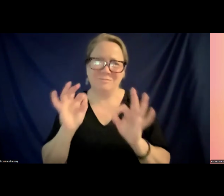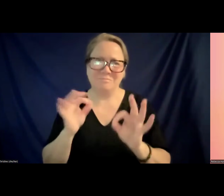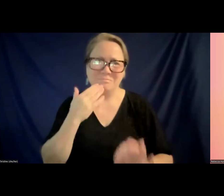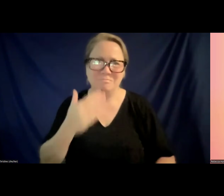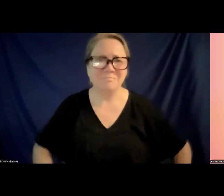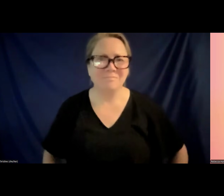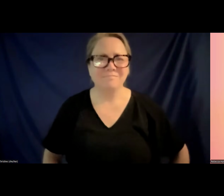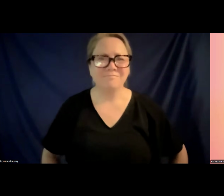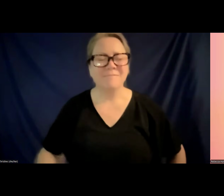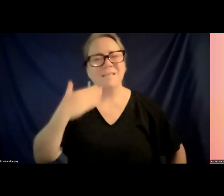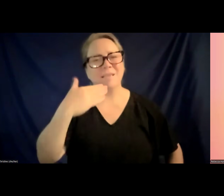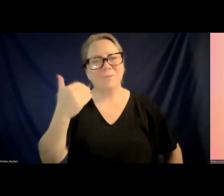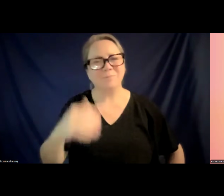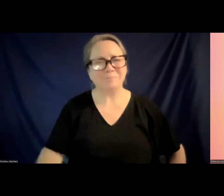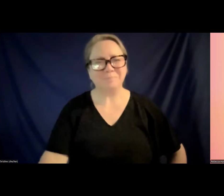So thank you all.